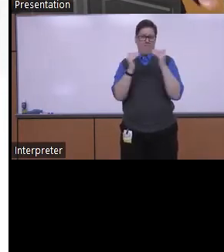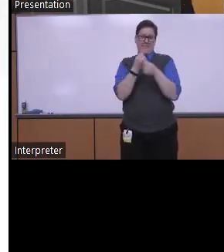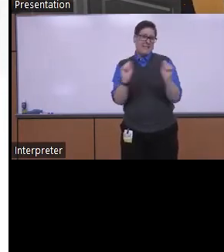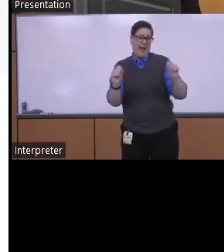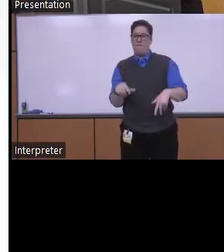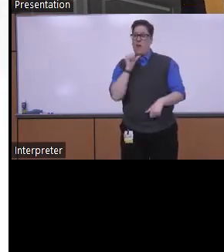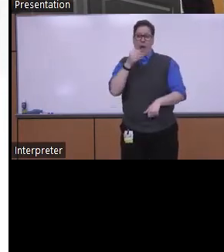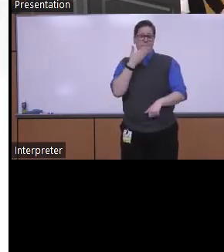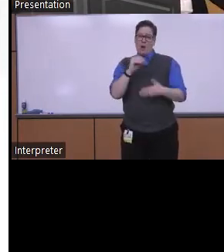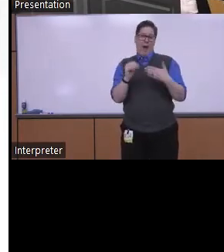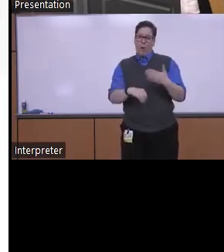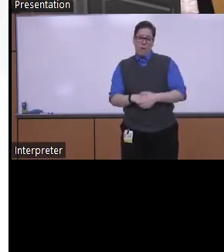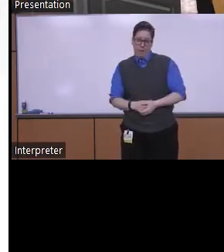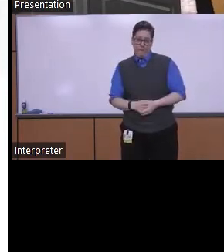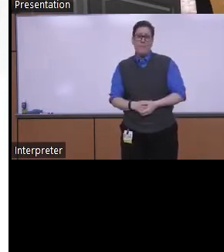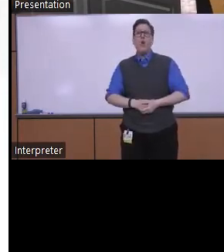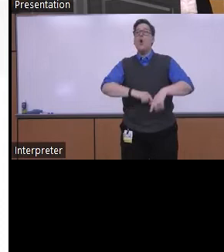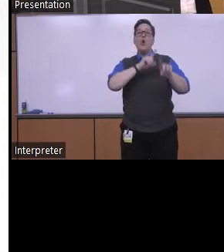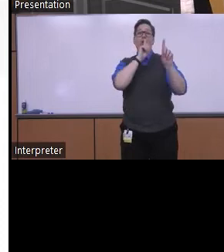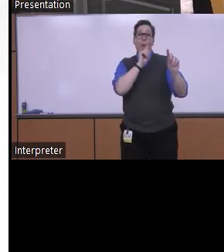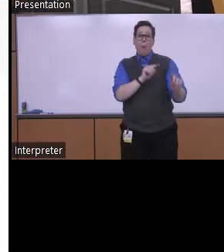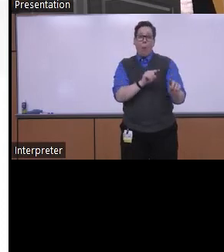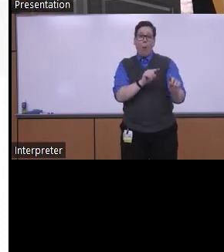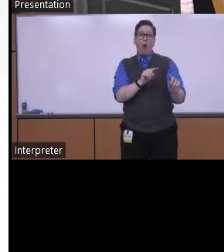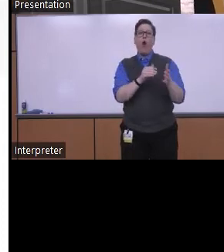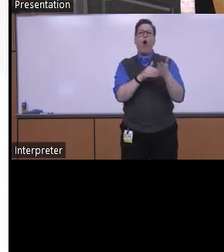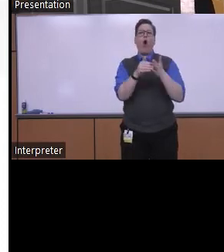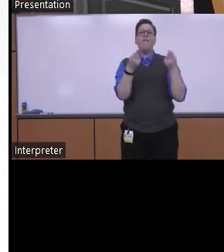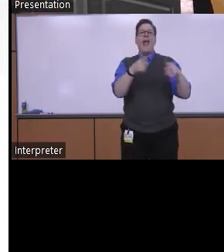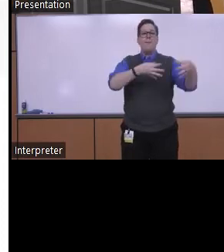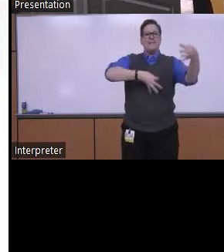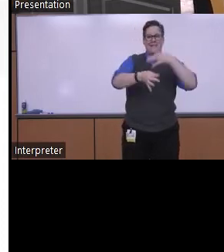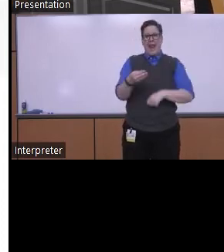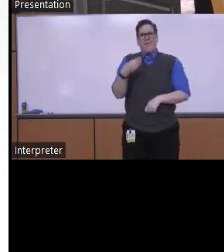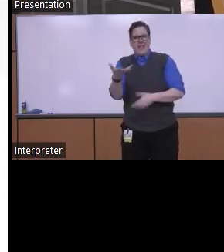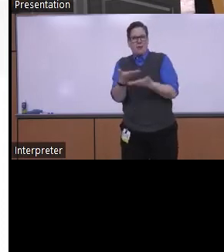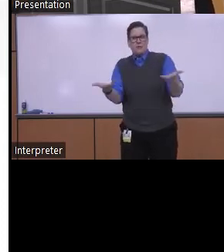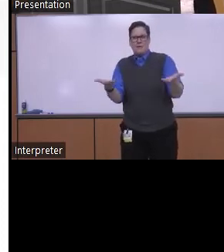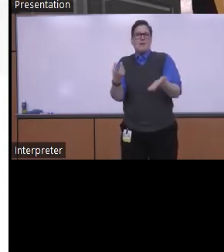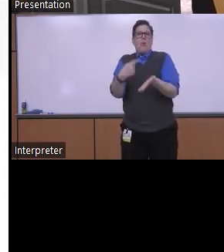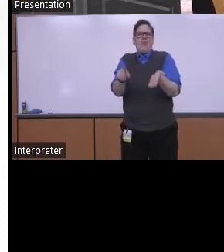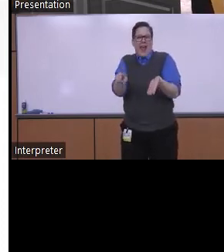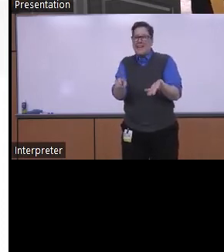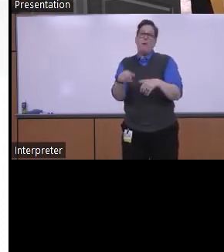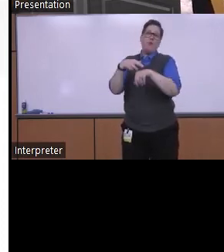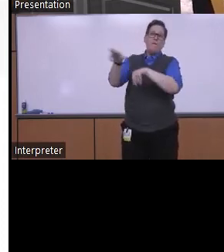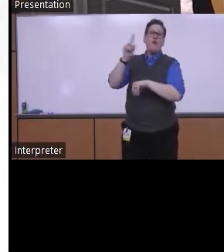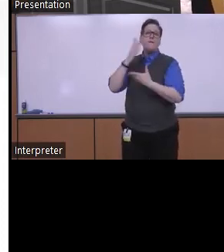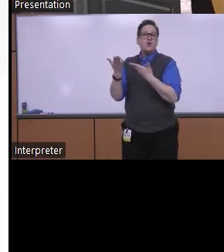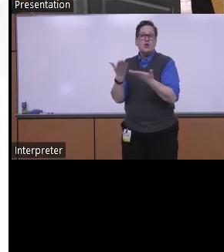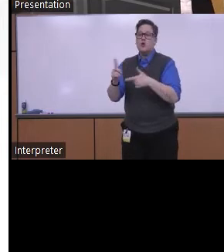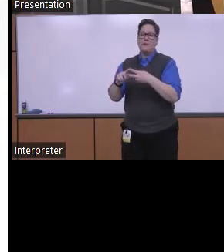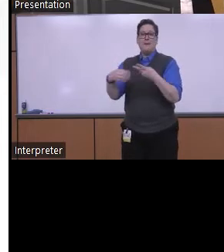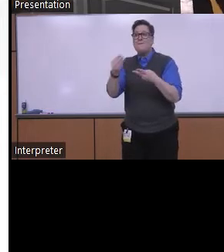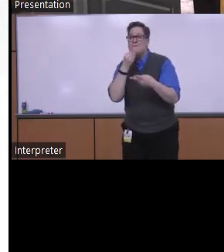have more reporting. In fact, a reporting often comes in the place of providing kids with what they need, which is referral to services,